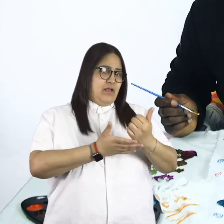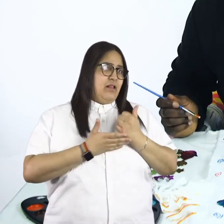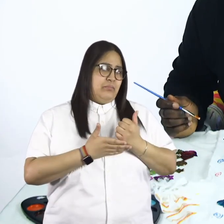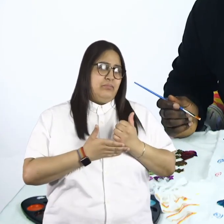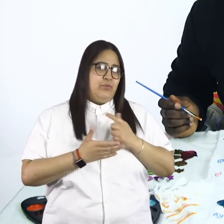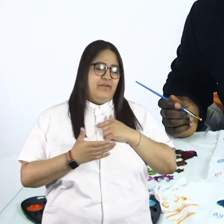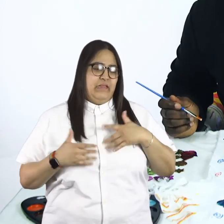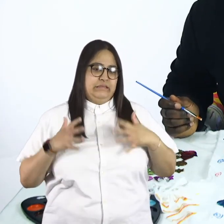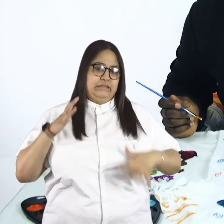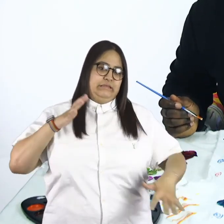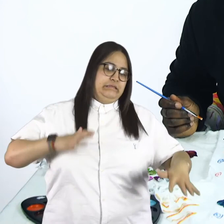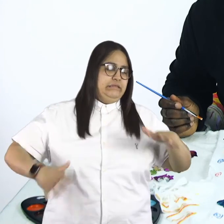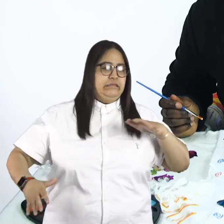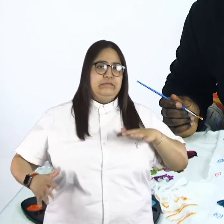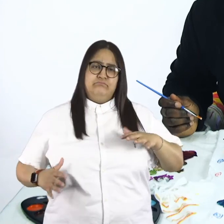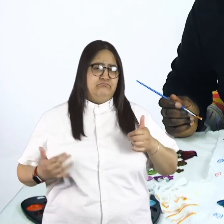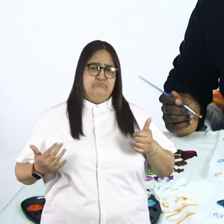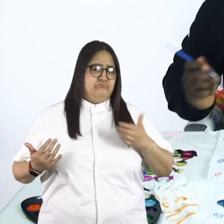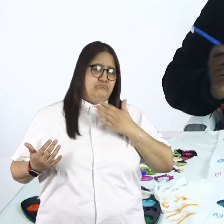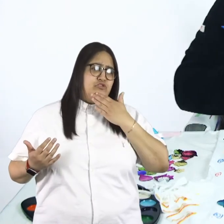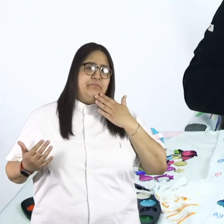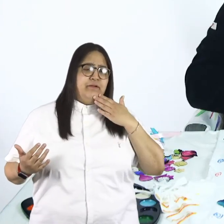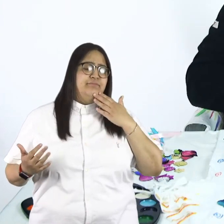member, a legal guardian